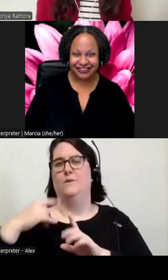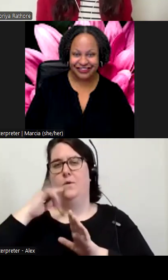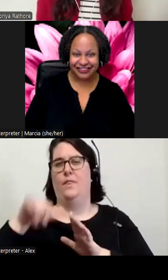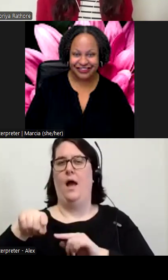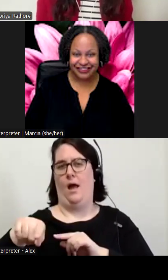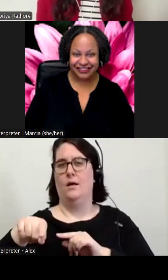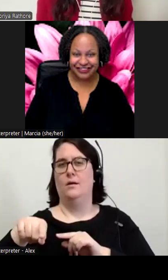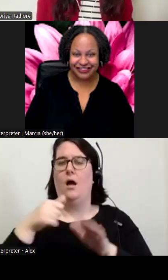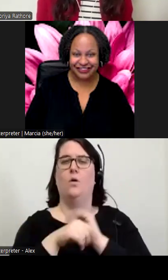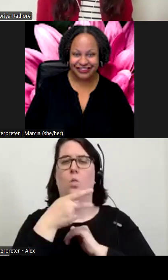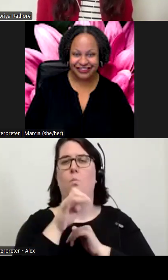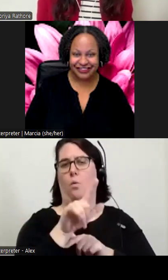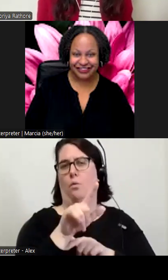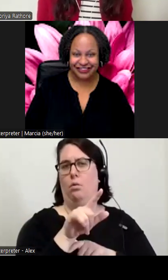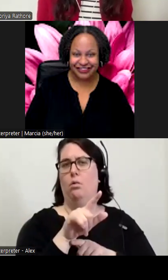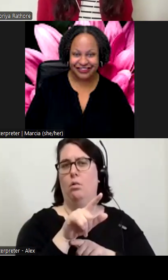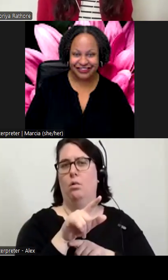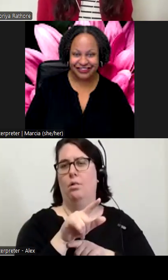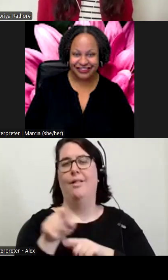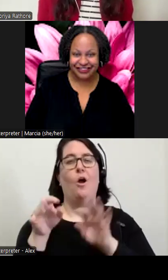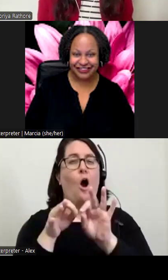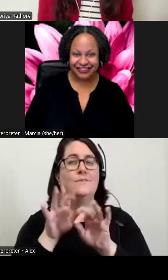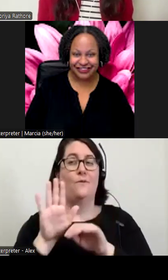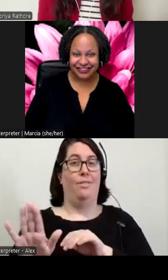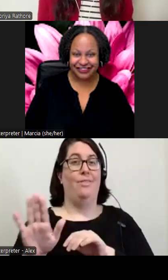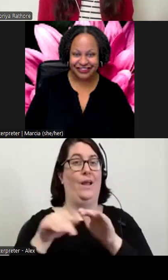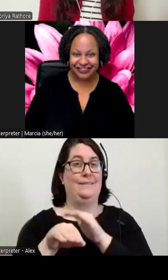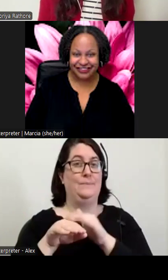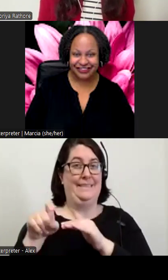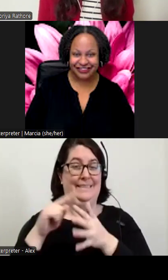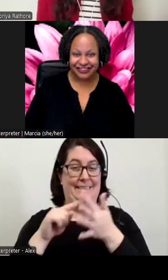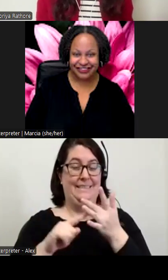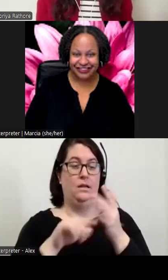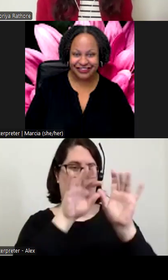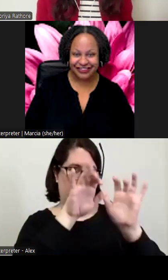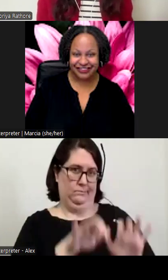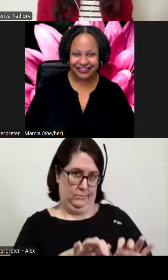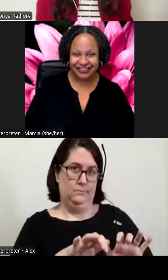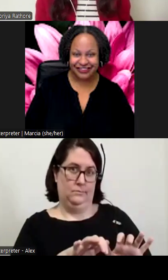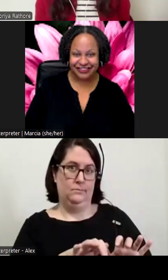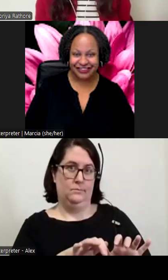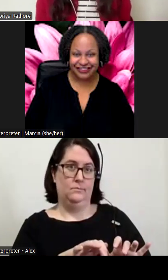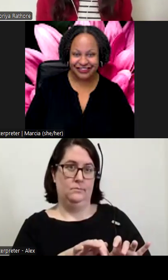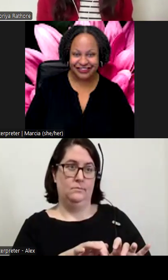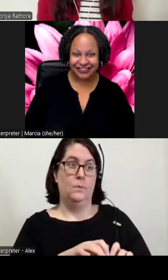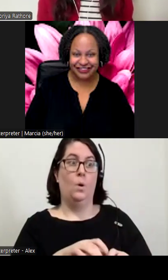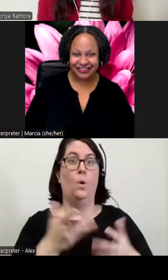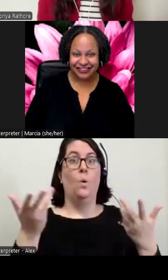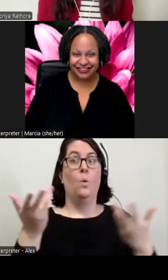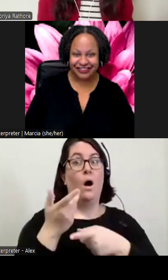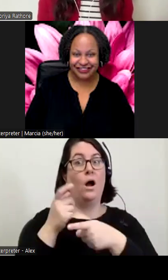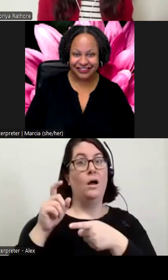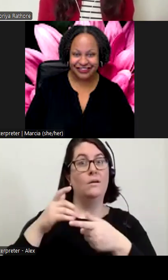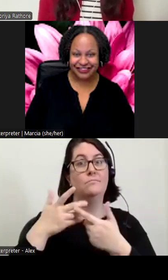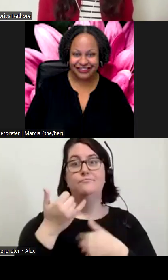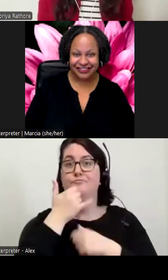portal and fill out the costs that relate to those accommodations. So you don't need to disclose anything about